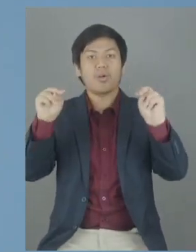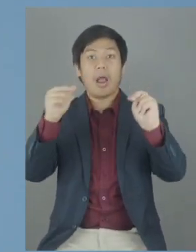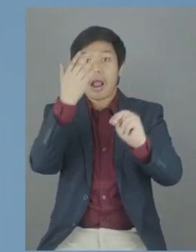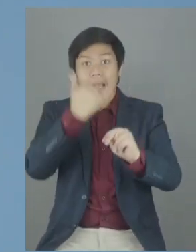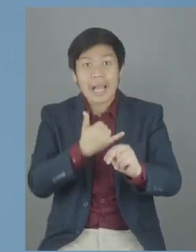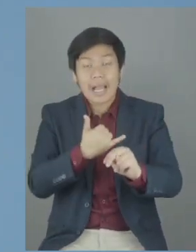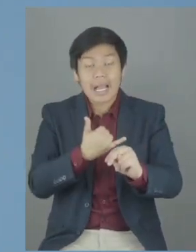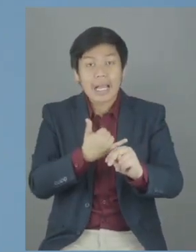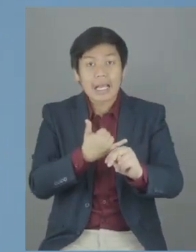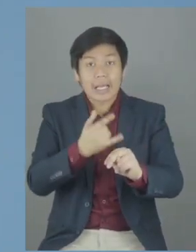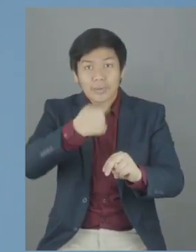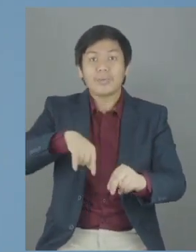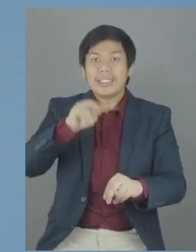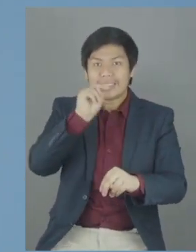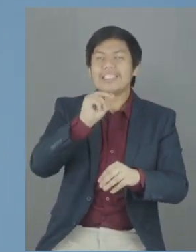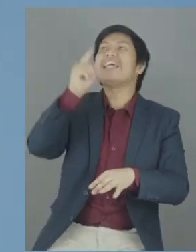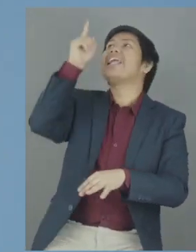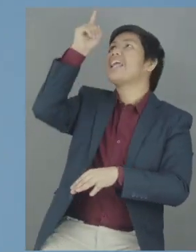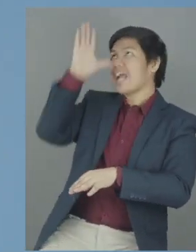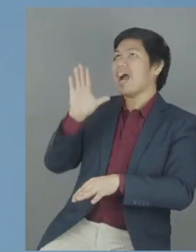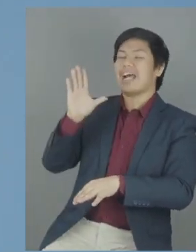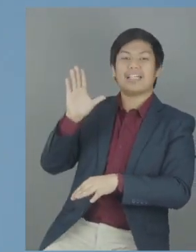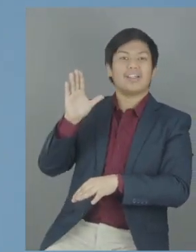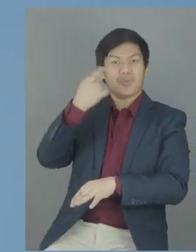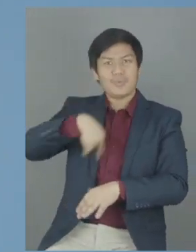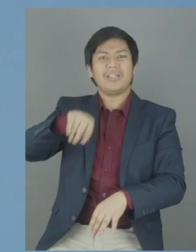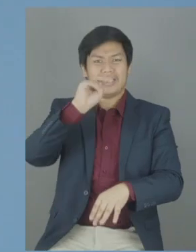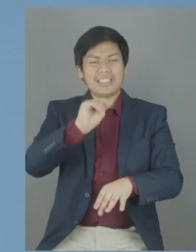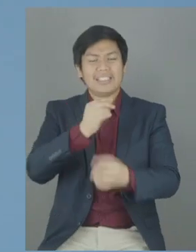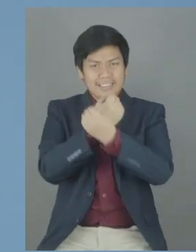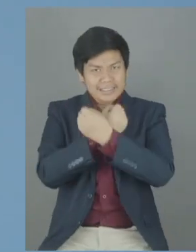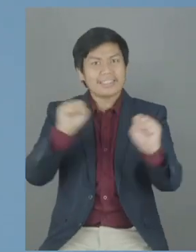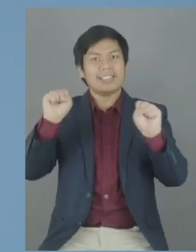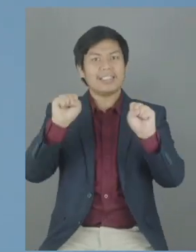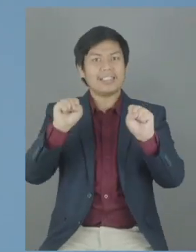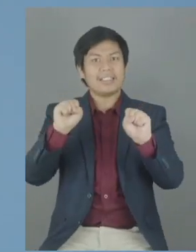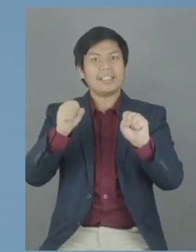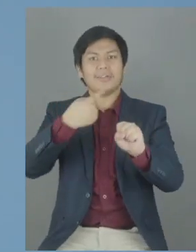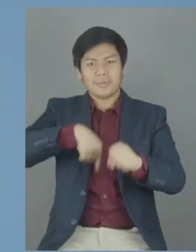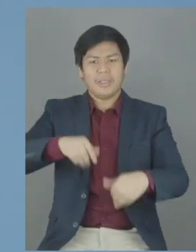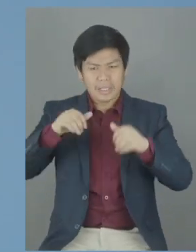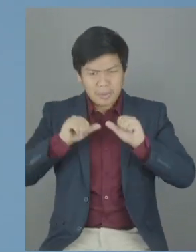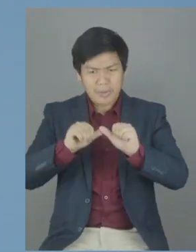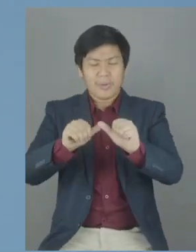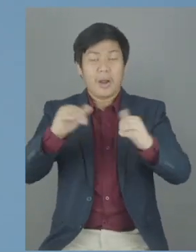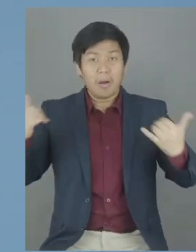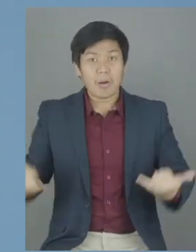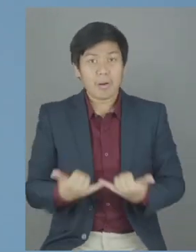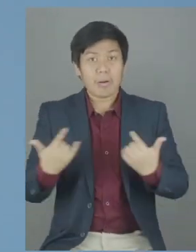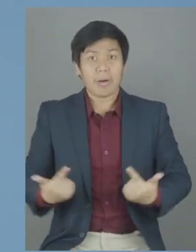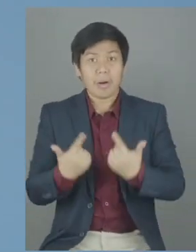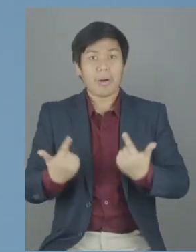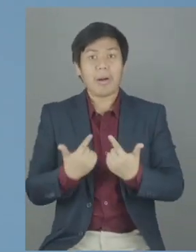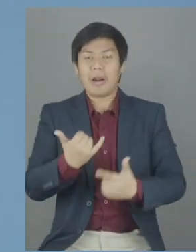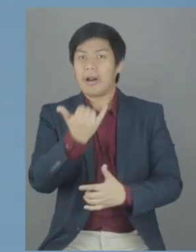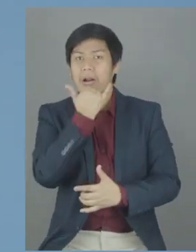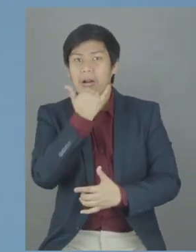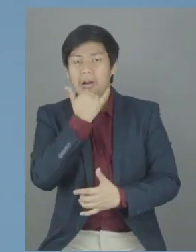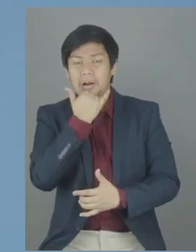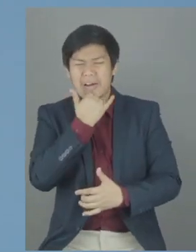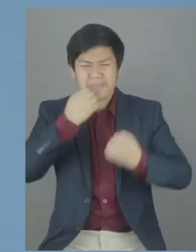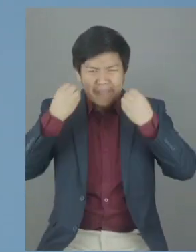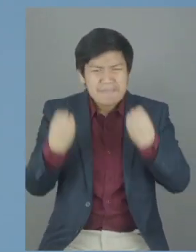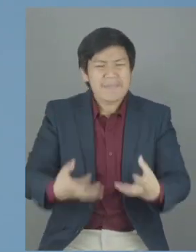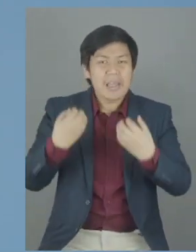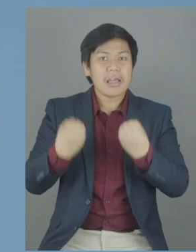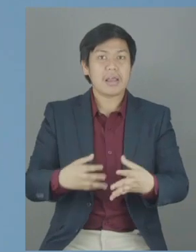We are the ones who need Him. We need saving. We keep on doing wrong things. We have this habit of doing wrong